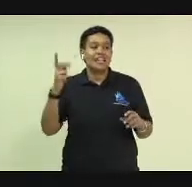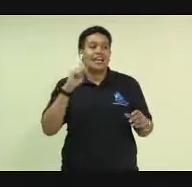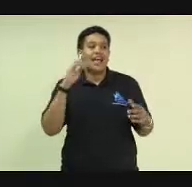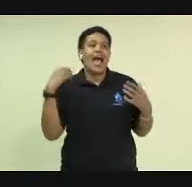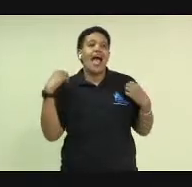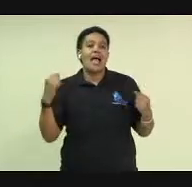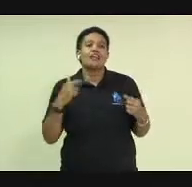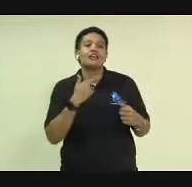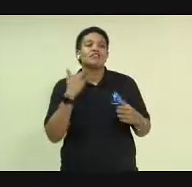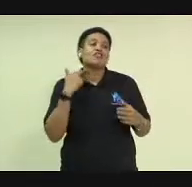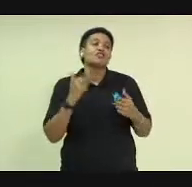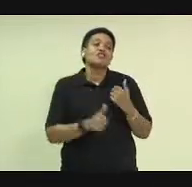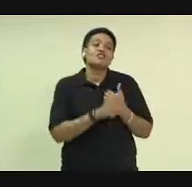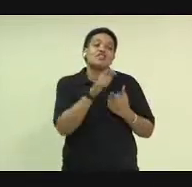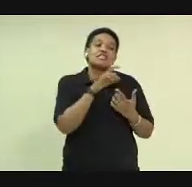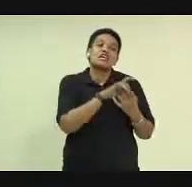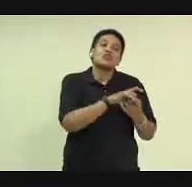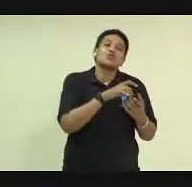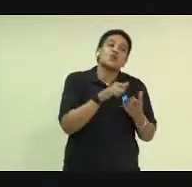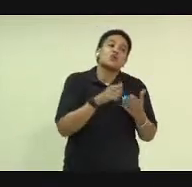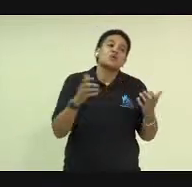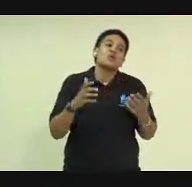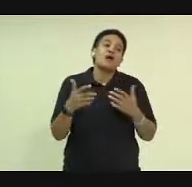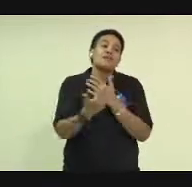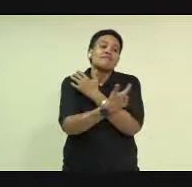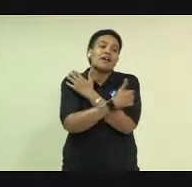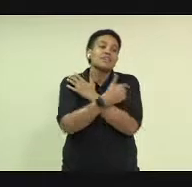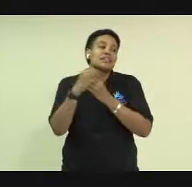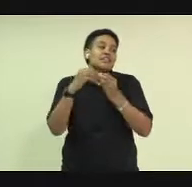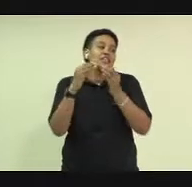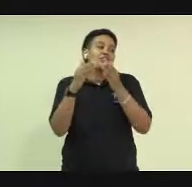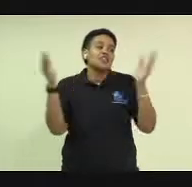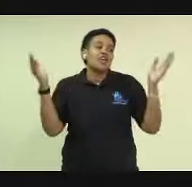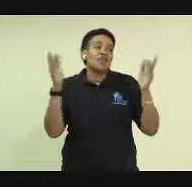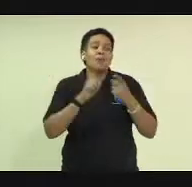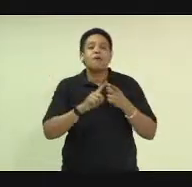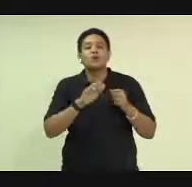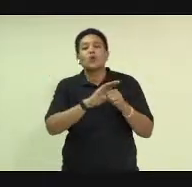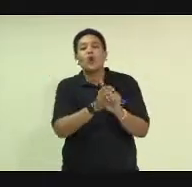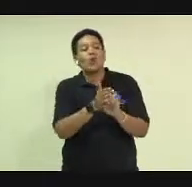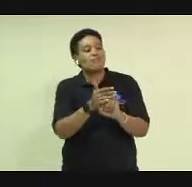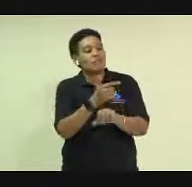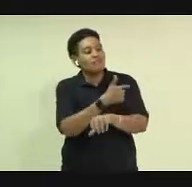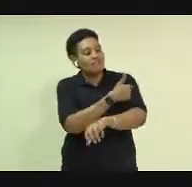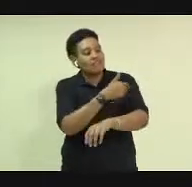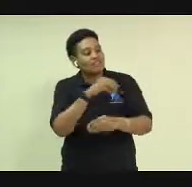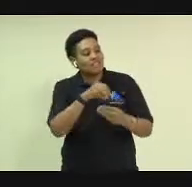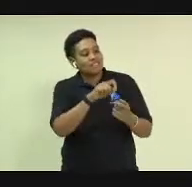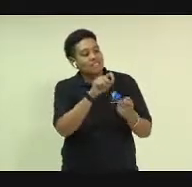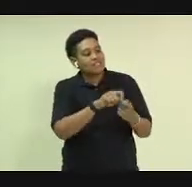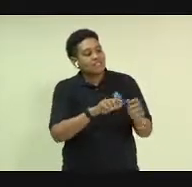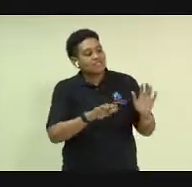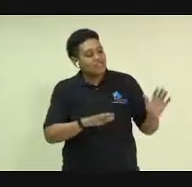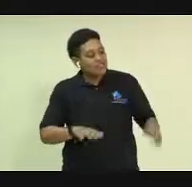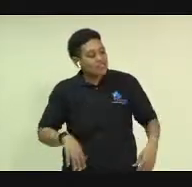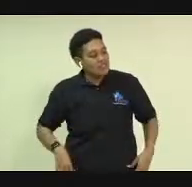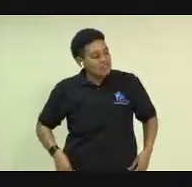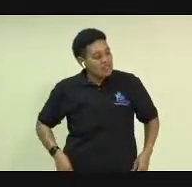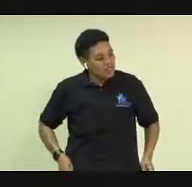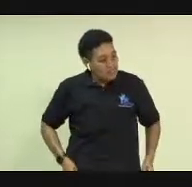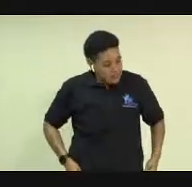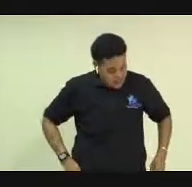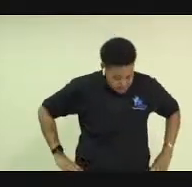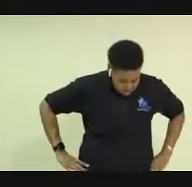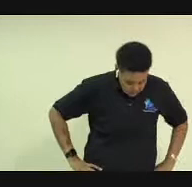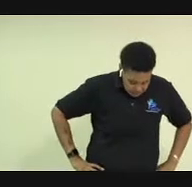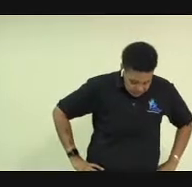health risks associated with vaccination in general and COVID vaccination in particular? That's